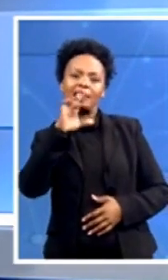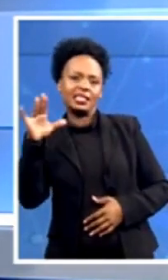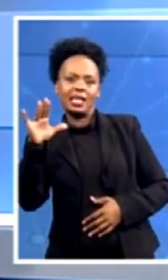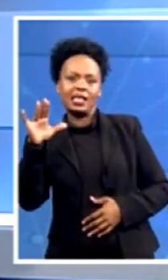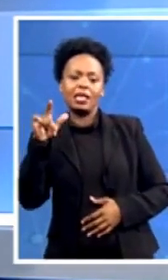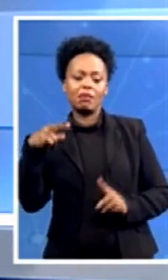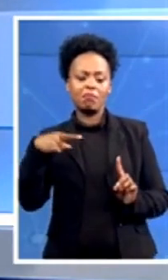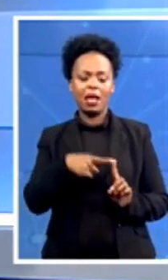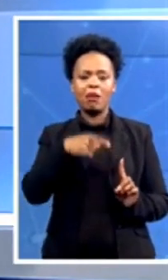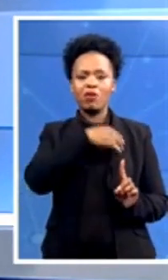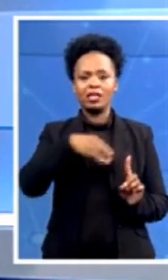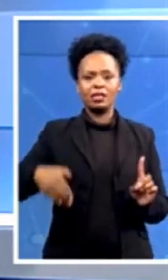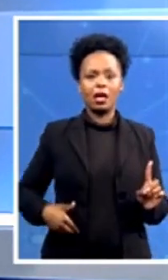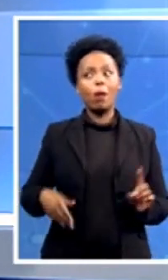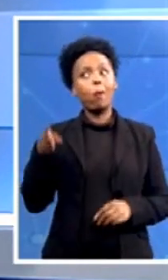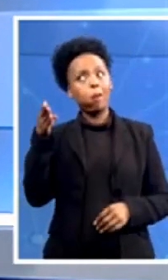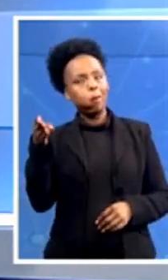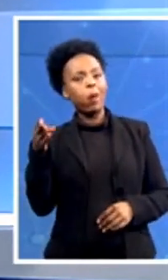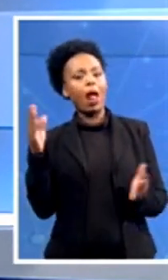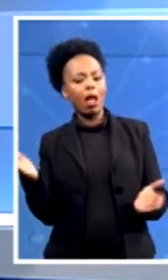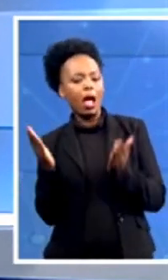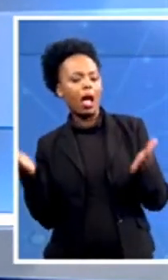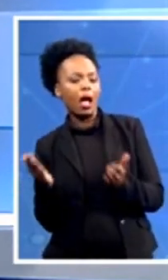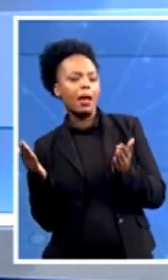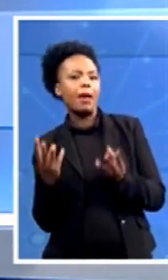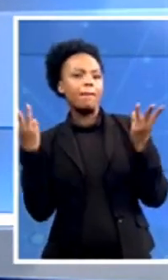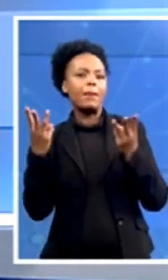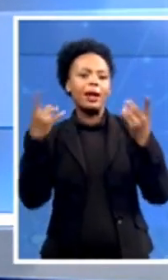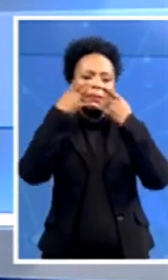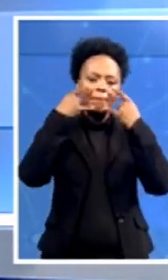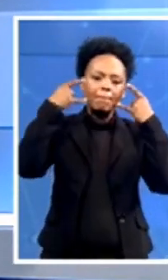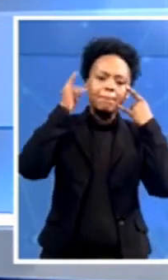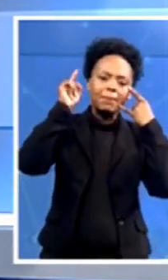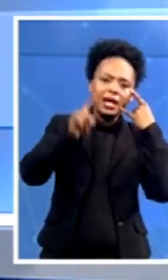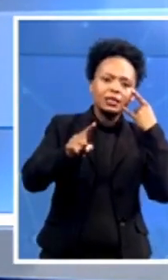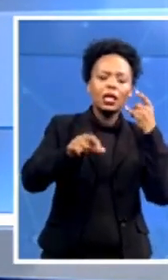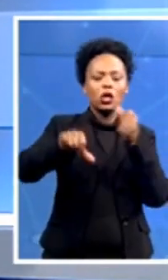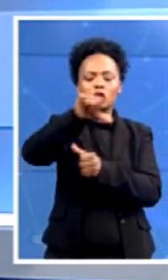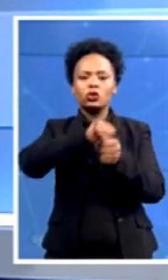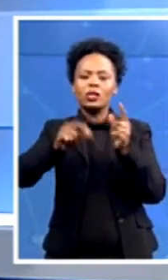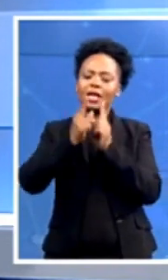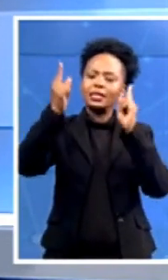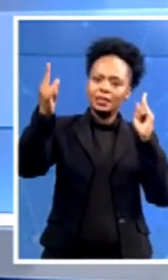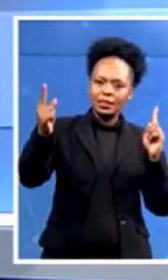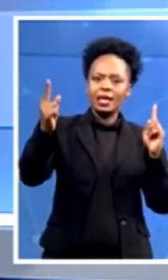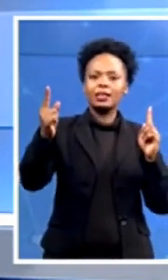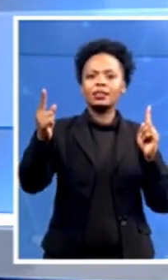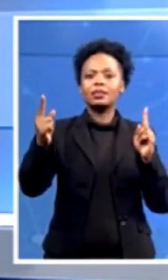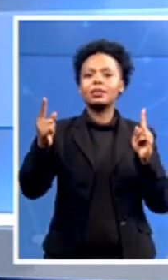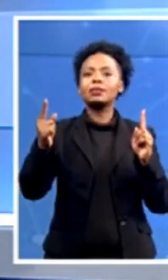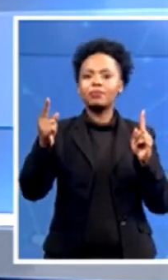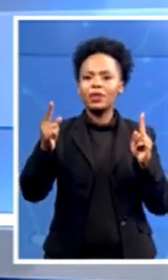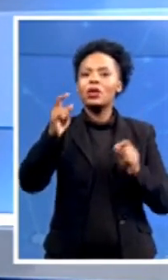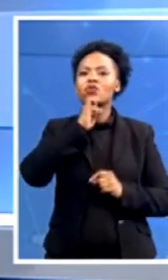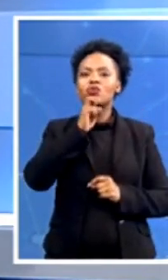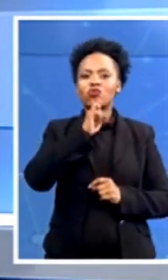people to wear masks and social distance using his president hat on Friday. He launched something called